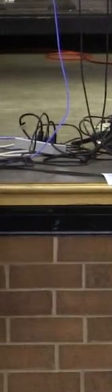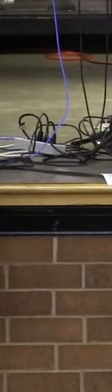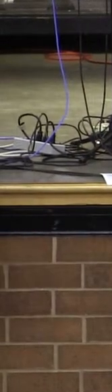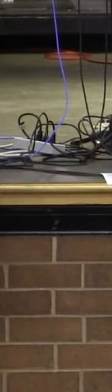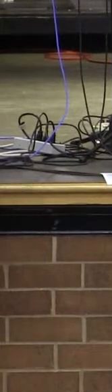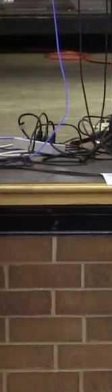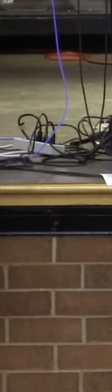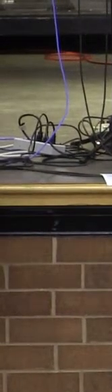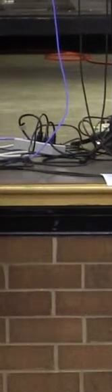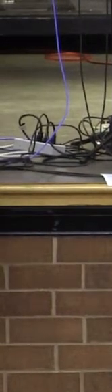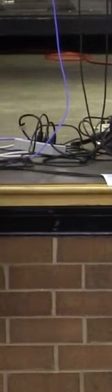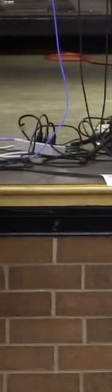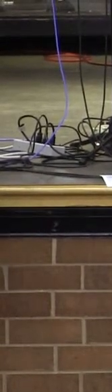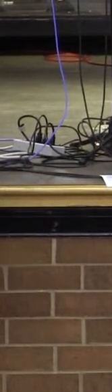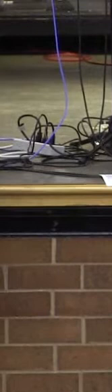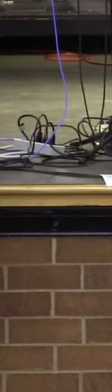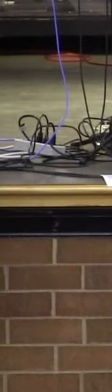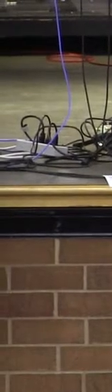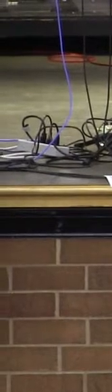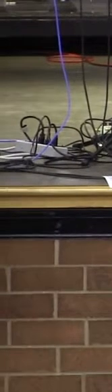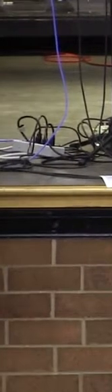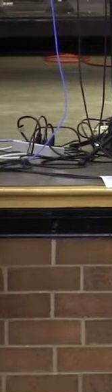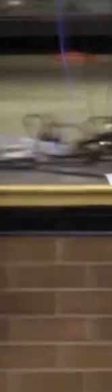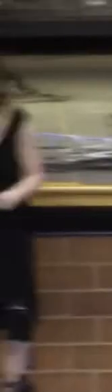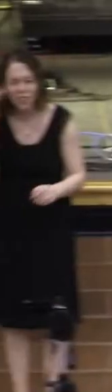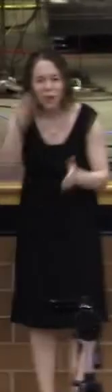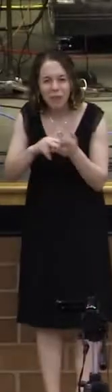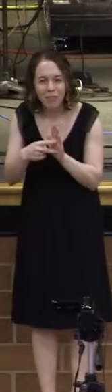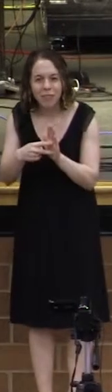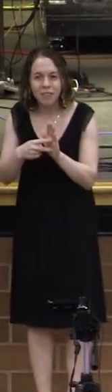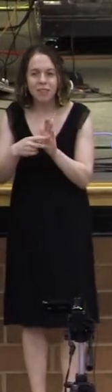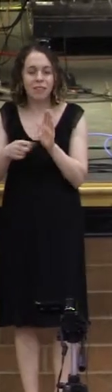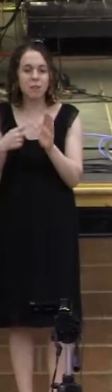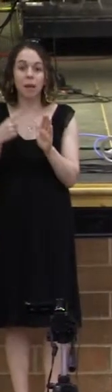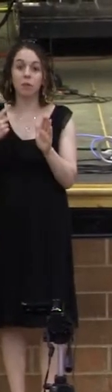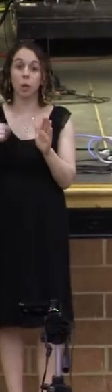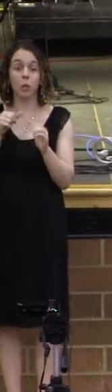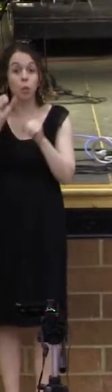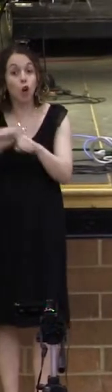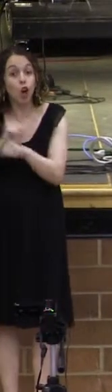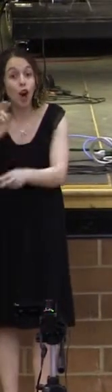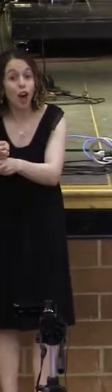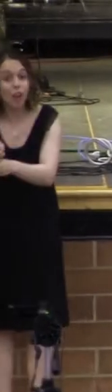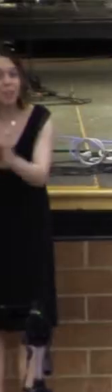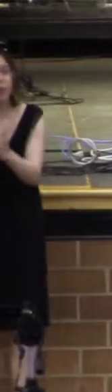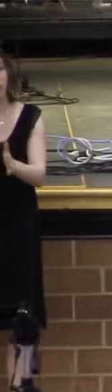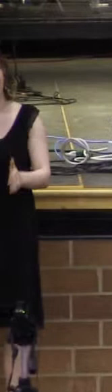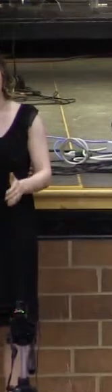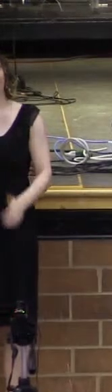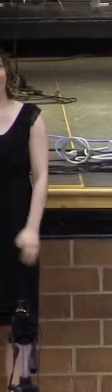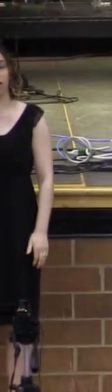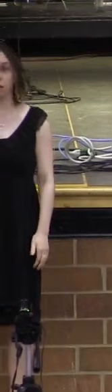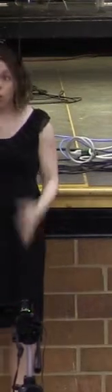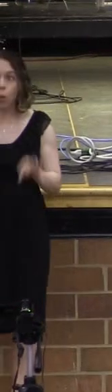know right Jesus sees your Deeds he sees your love he sees your faith how